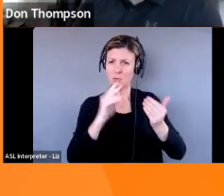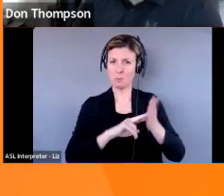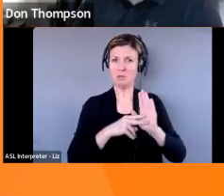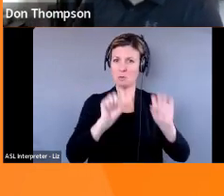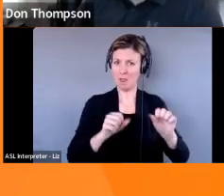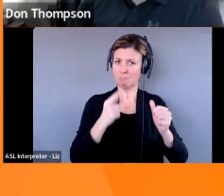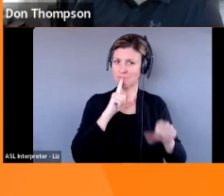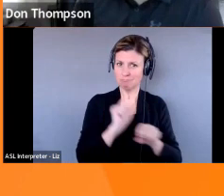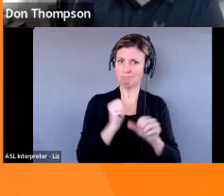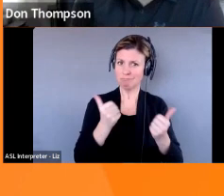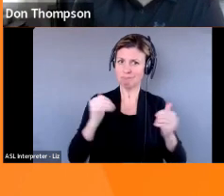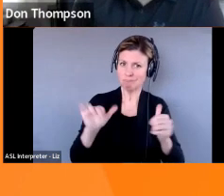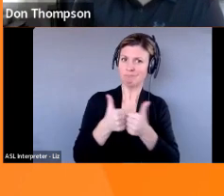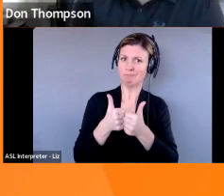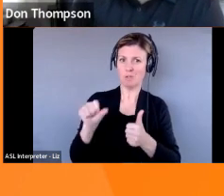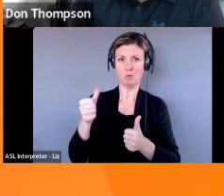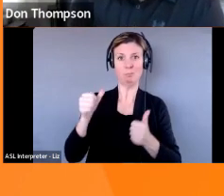place. Okay.